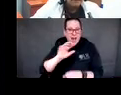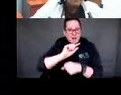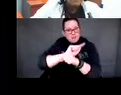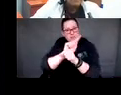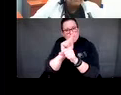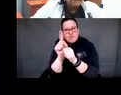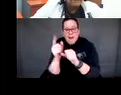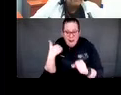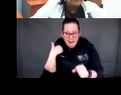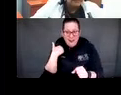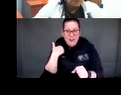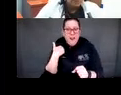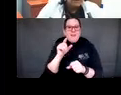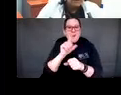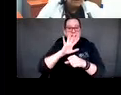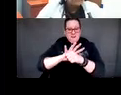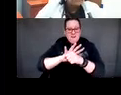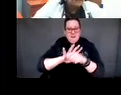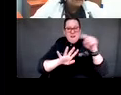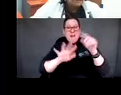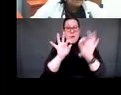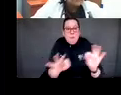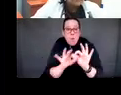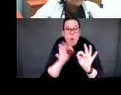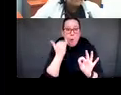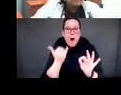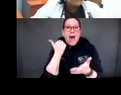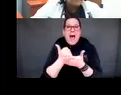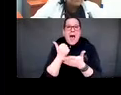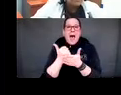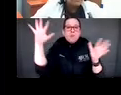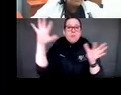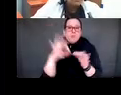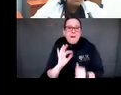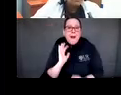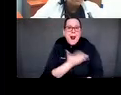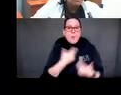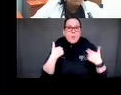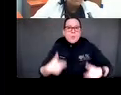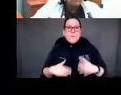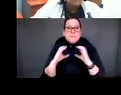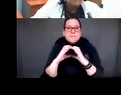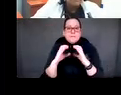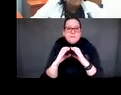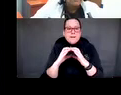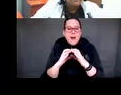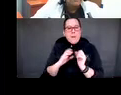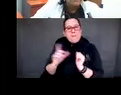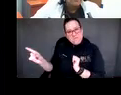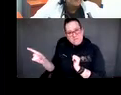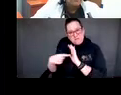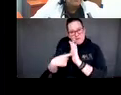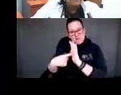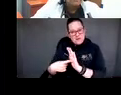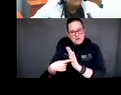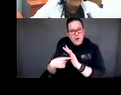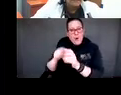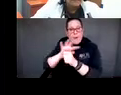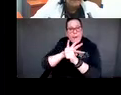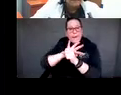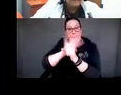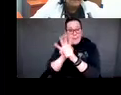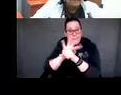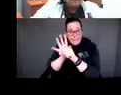the virus that attaches to human cells. So again, here's a cartoon of the coronavirus. Here are the spike proteins